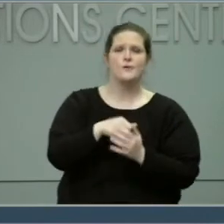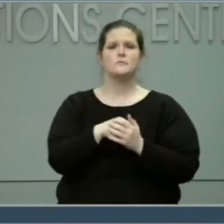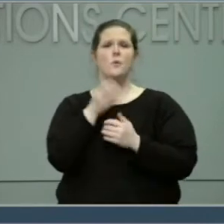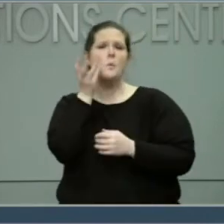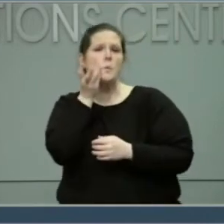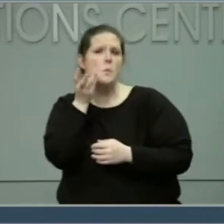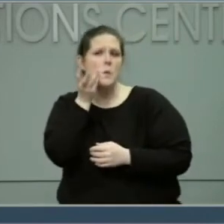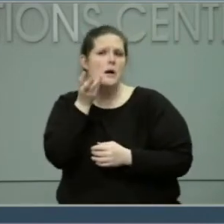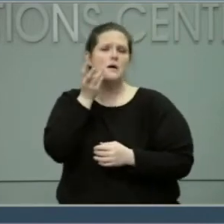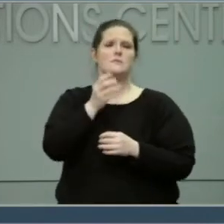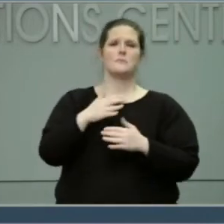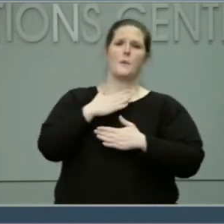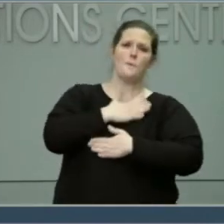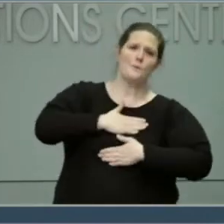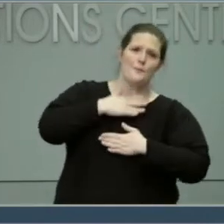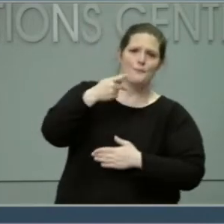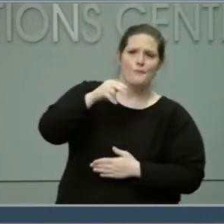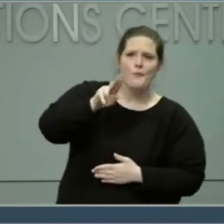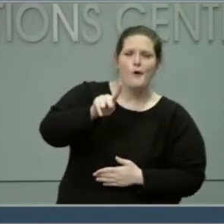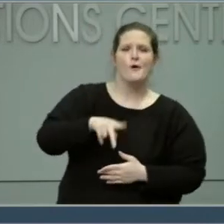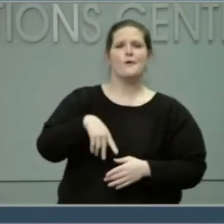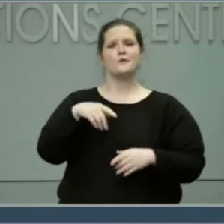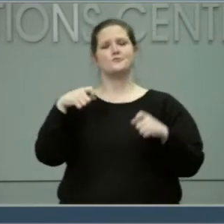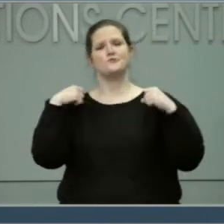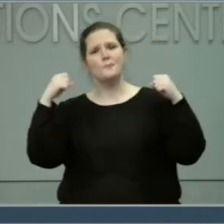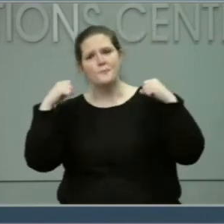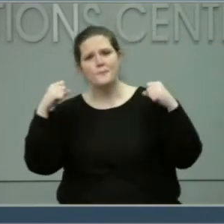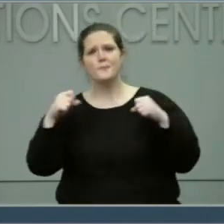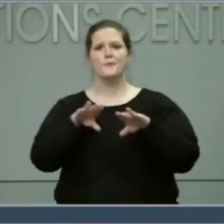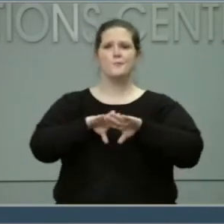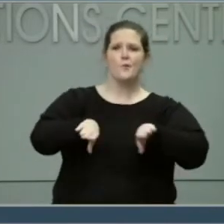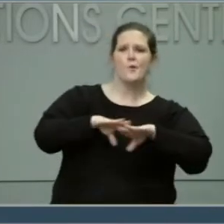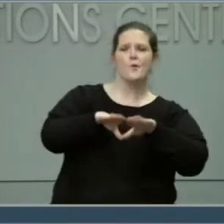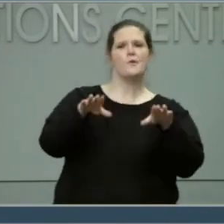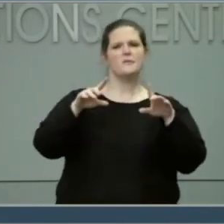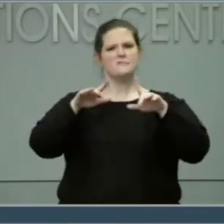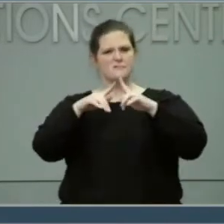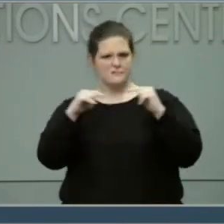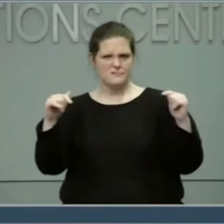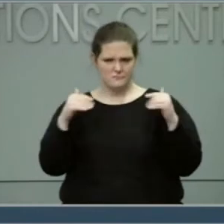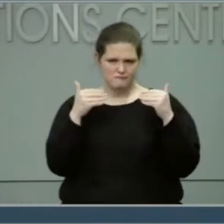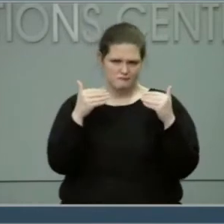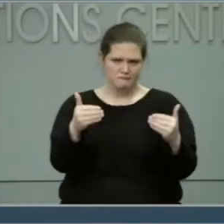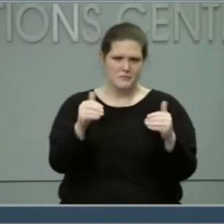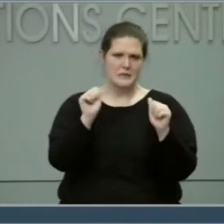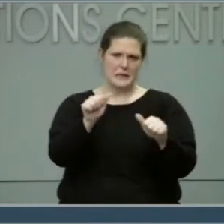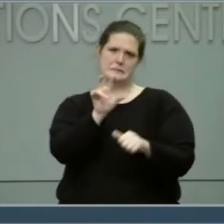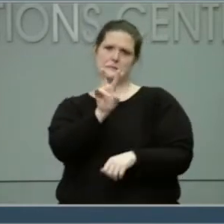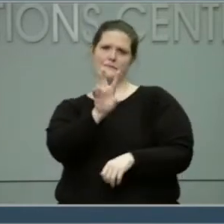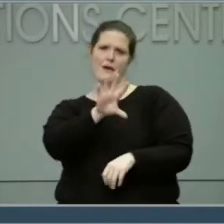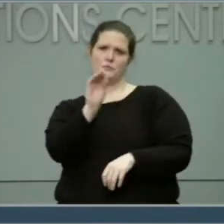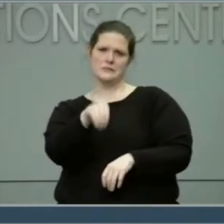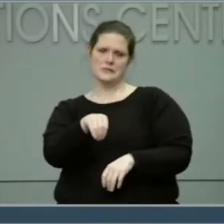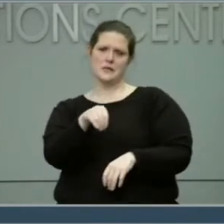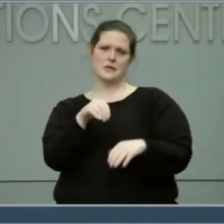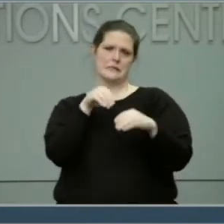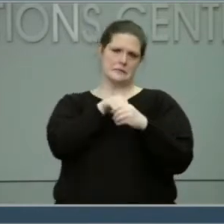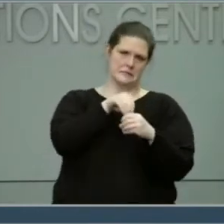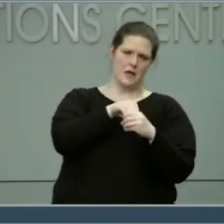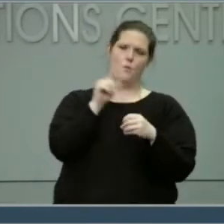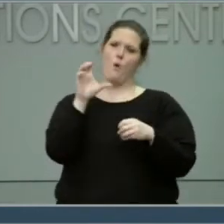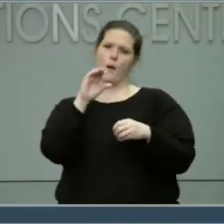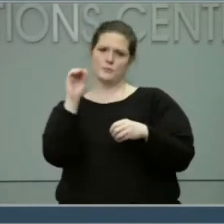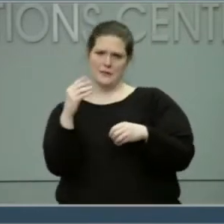and pools, and other recreation establishments. Additionally, the new order will allow some places to